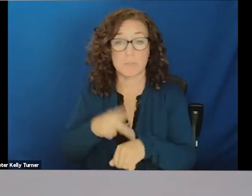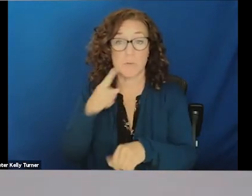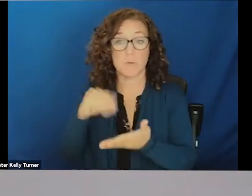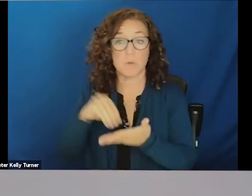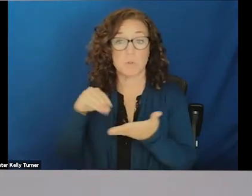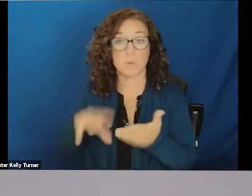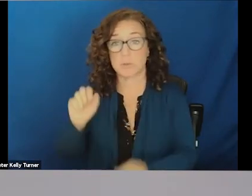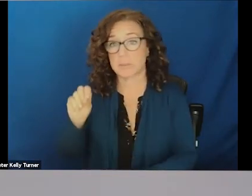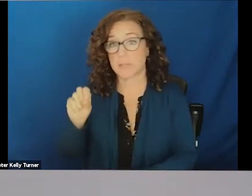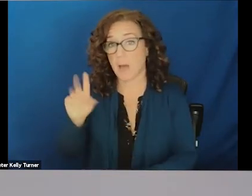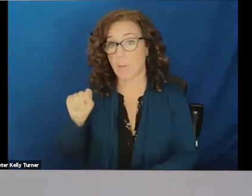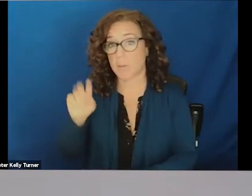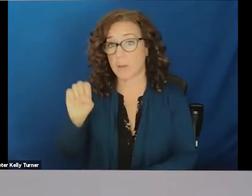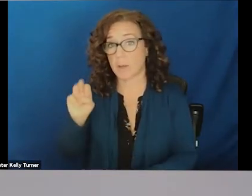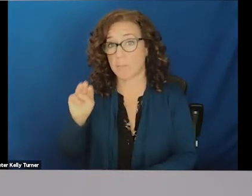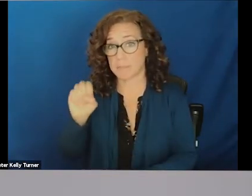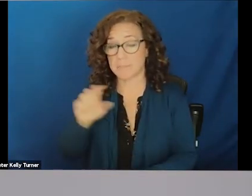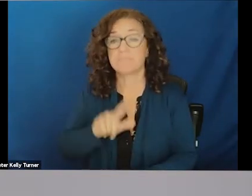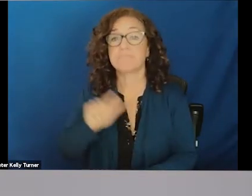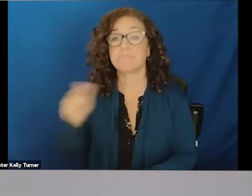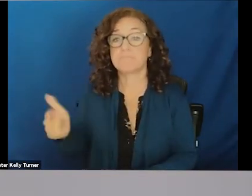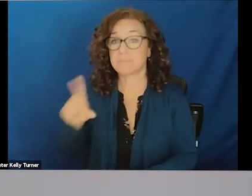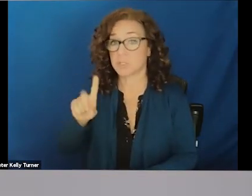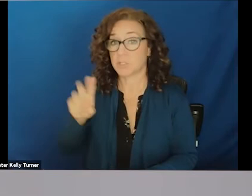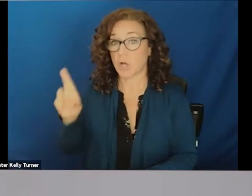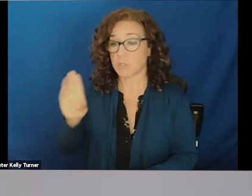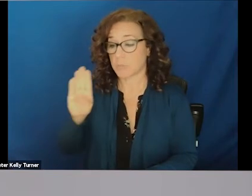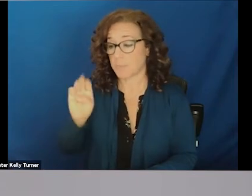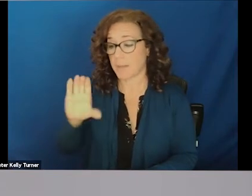this item over to Dr. Becchio.